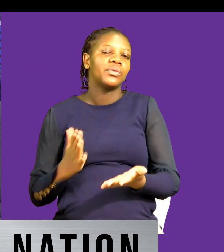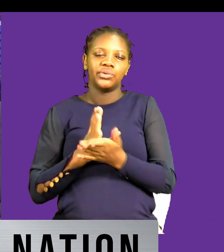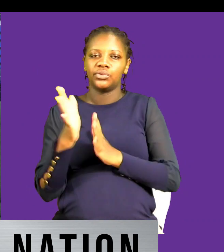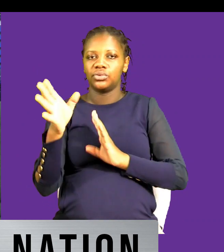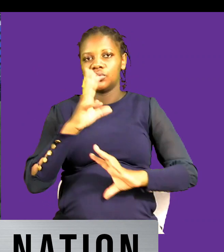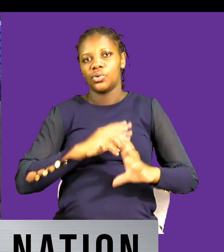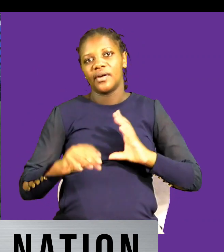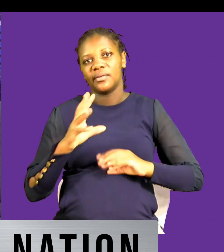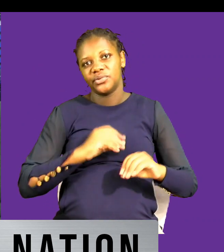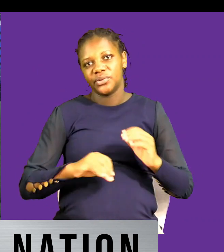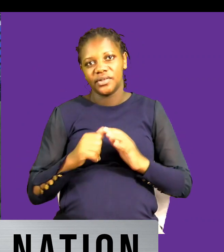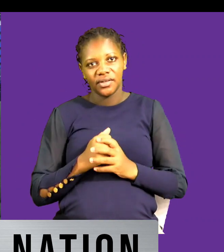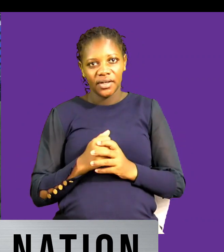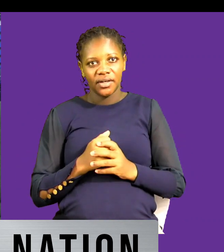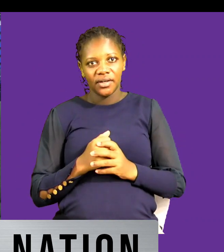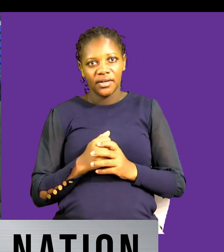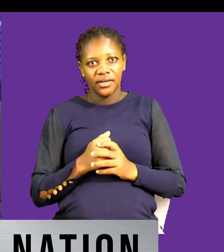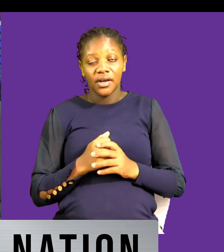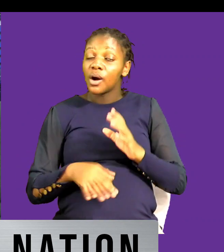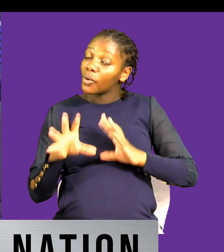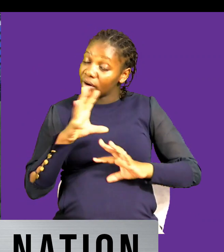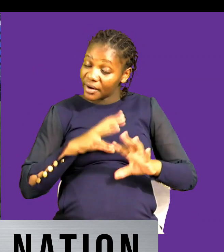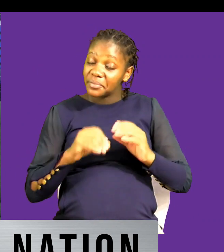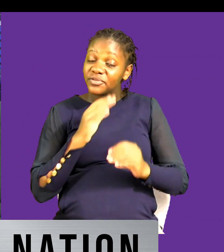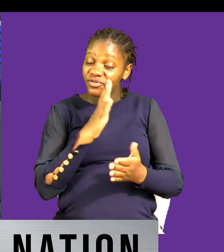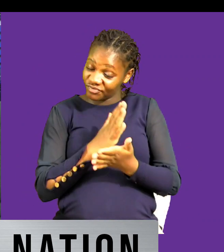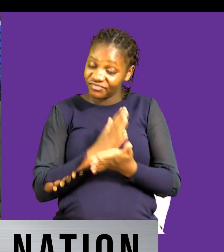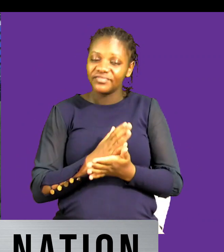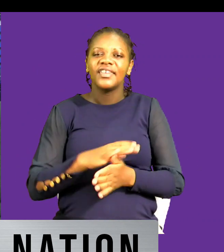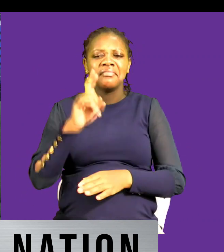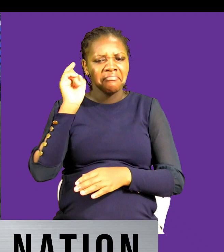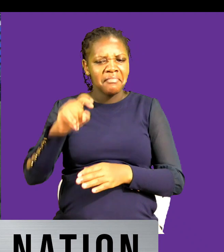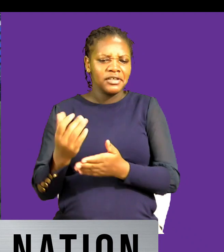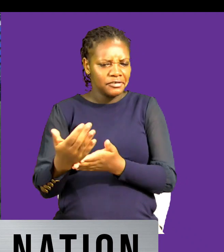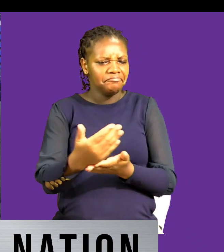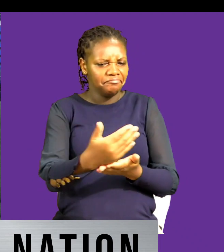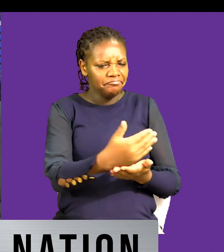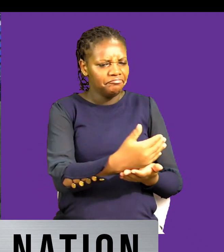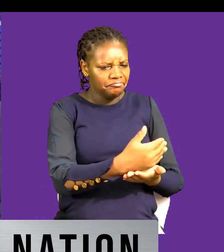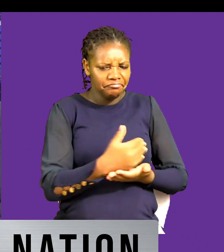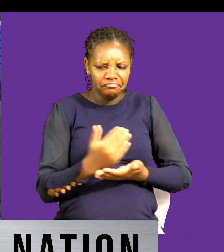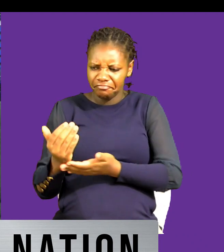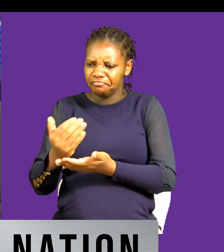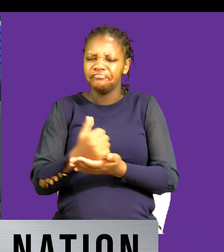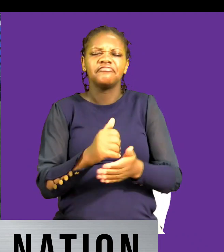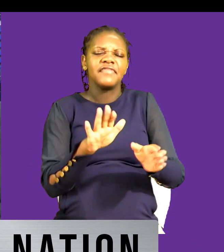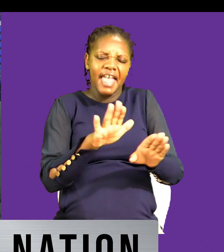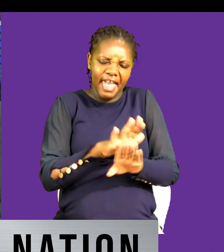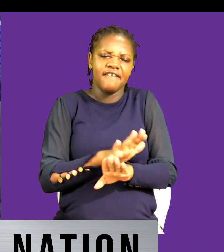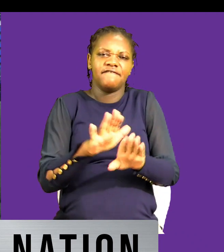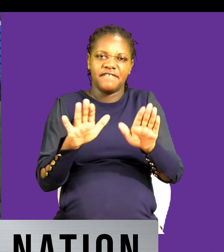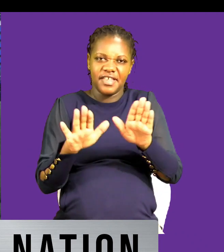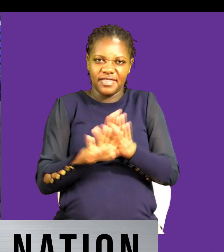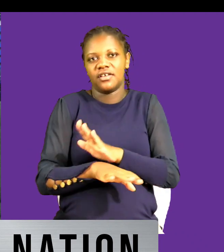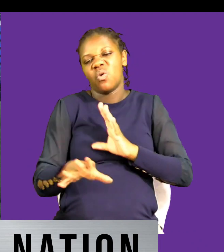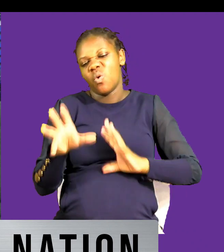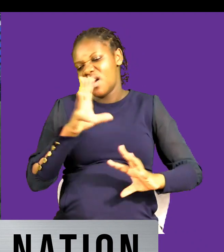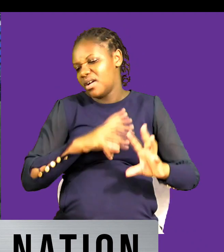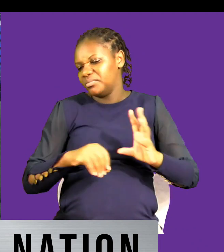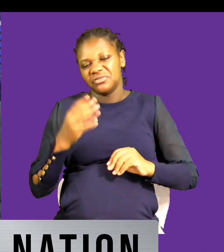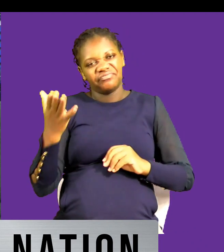to be happening behind the scenes is going to be them trying to recover what they used, Jonah. And it is very unfortunate when you